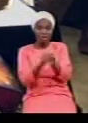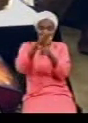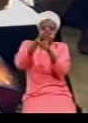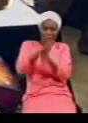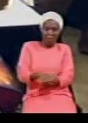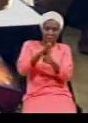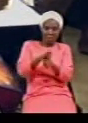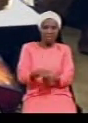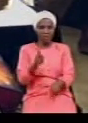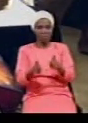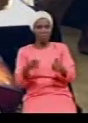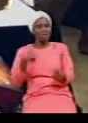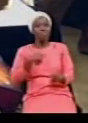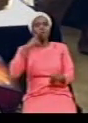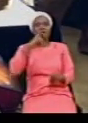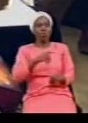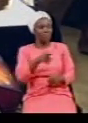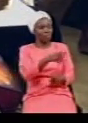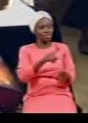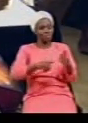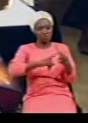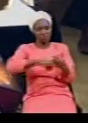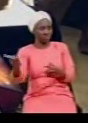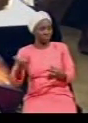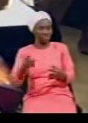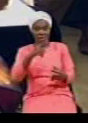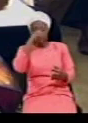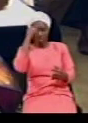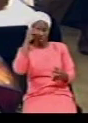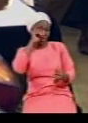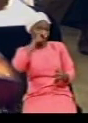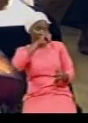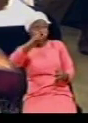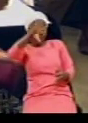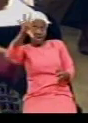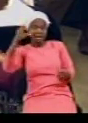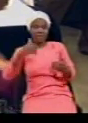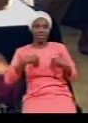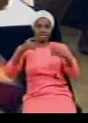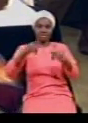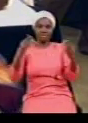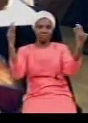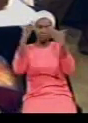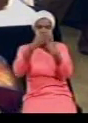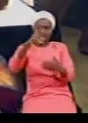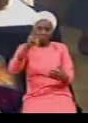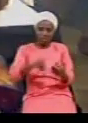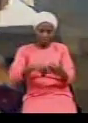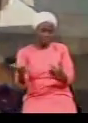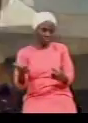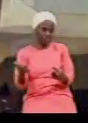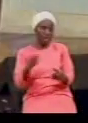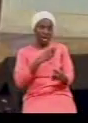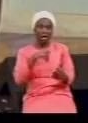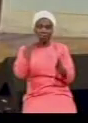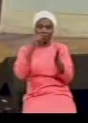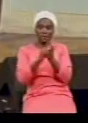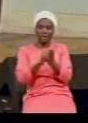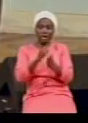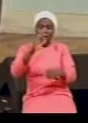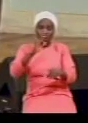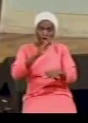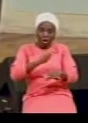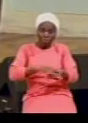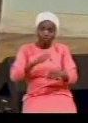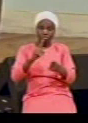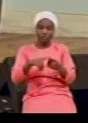them to go. Light has come, darkness must vanish away. And it says, unto the great sea,